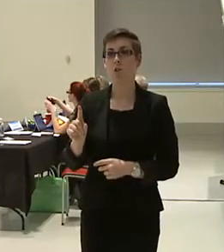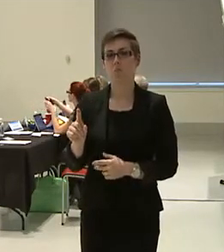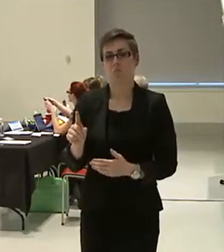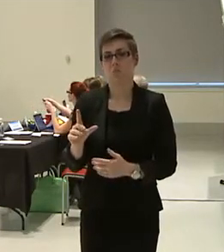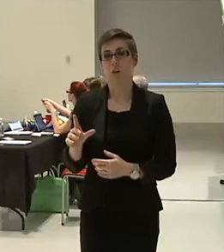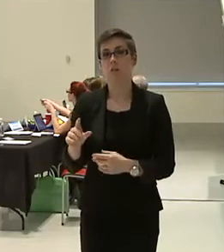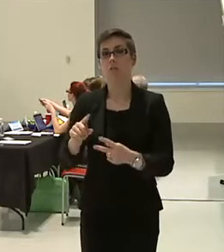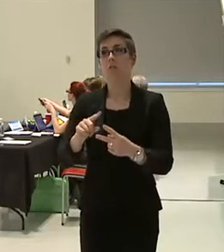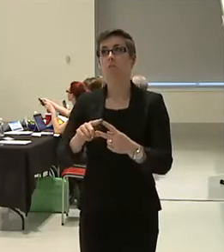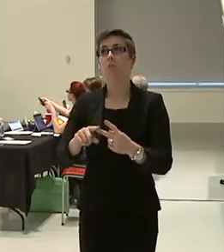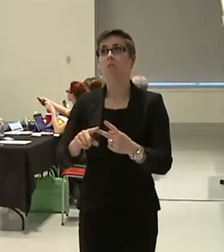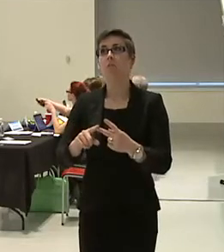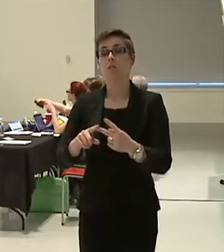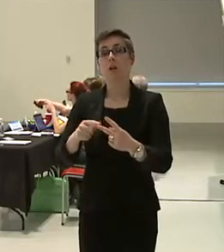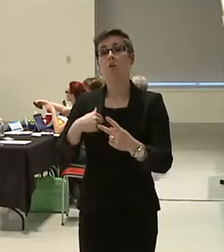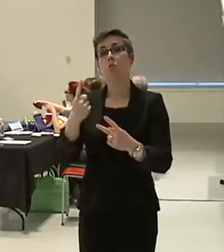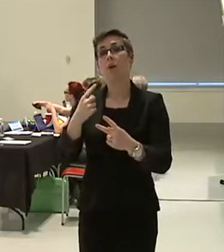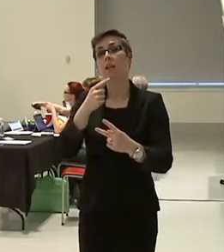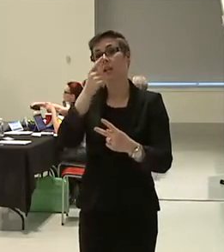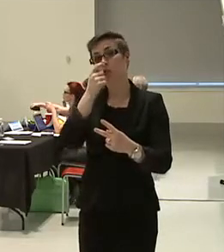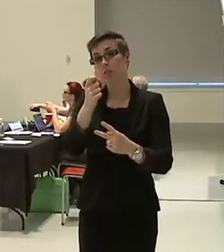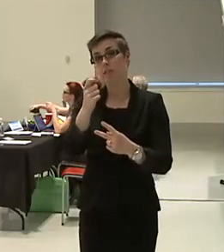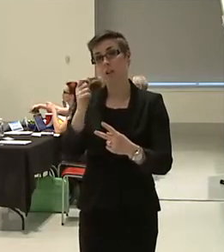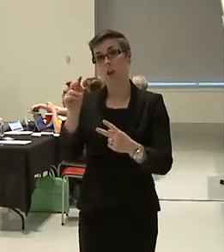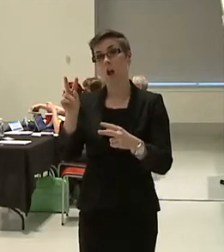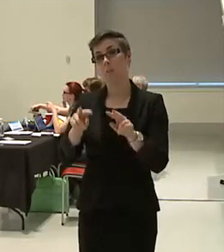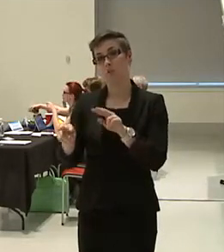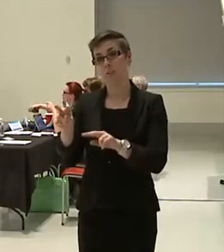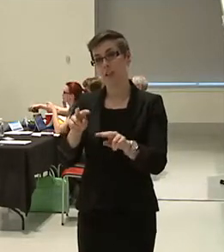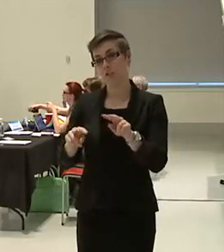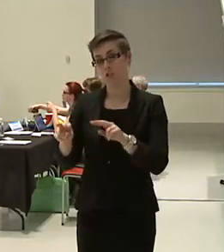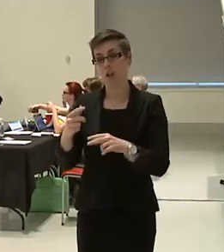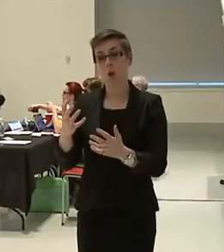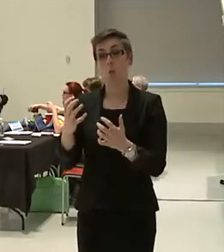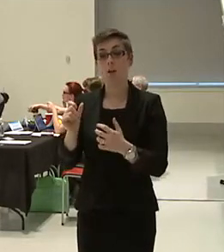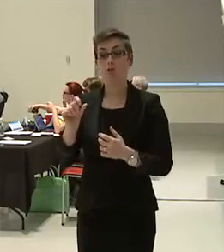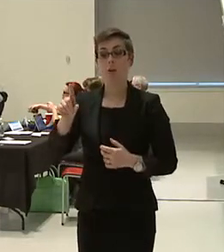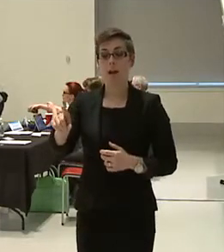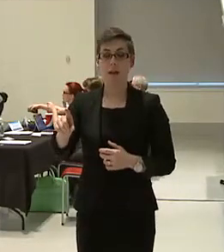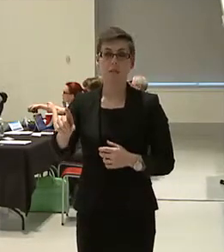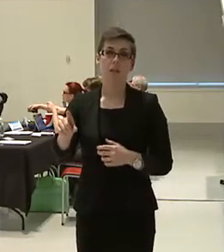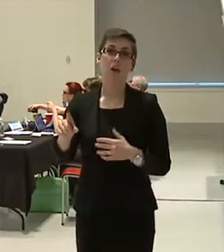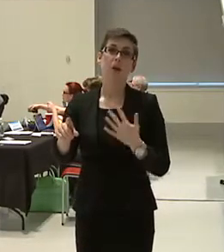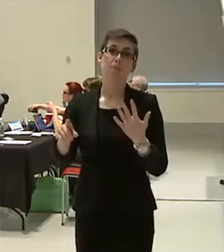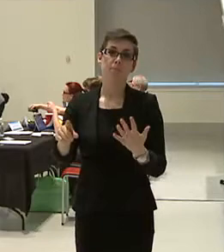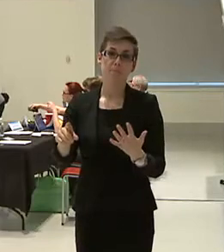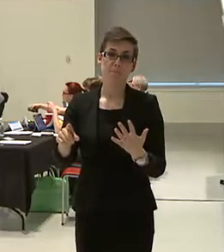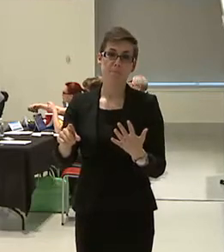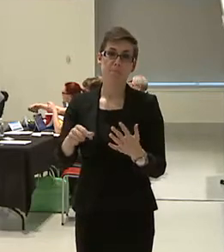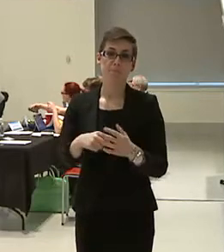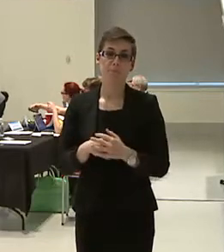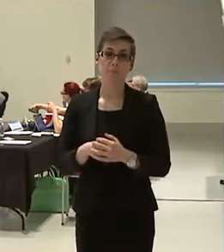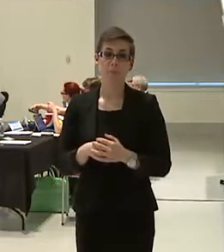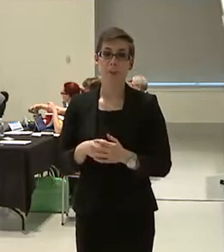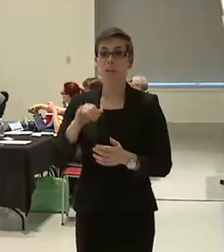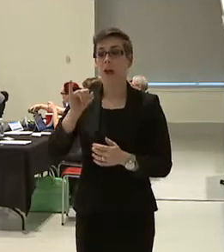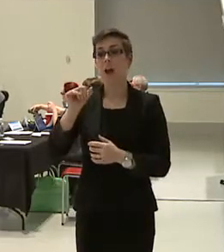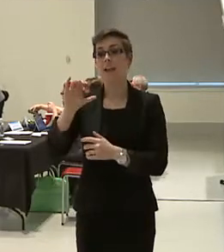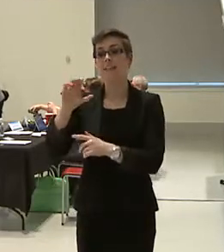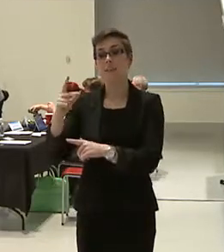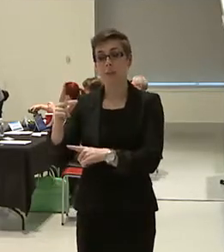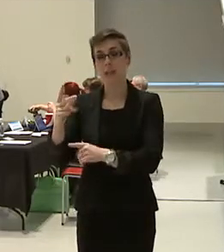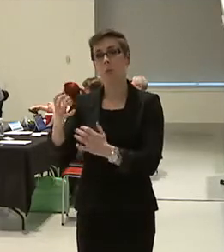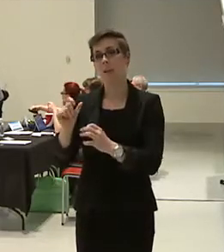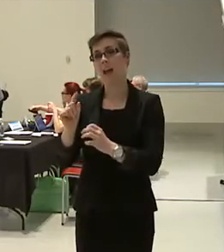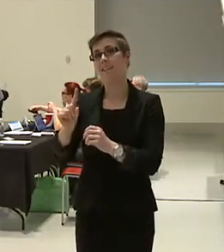Mr. McKesson made some really interesting observations, and I wanted to ask you, Mr. Aden, where the IACP is on a couple of these